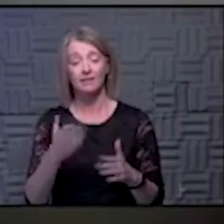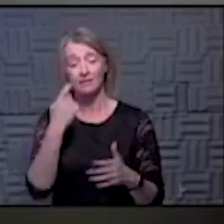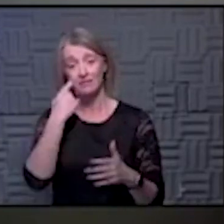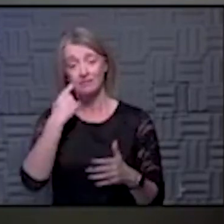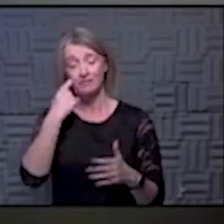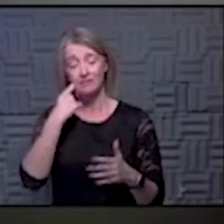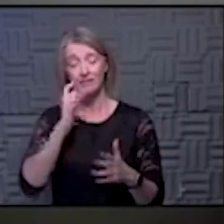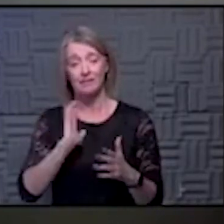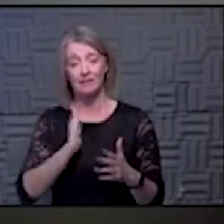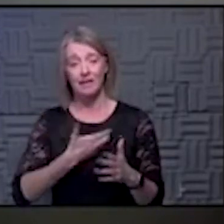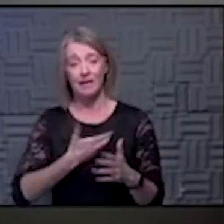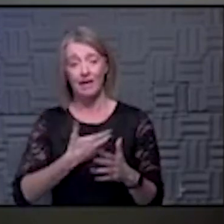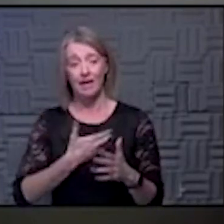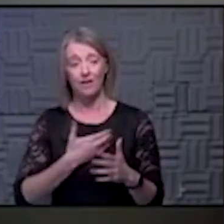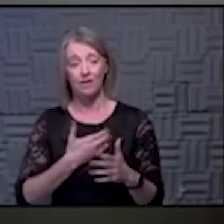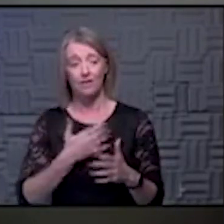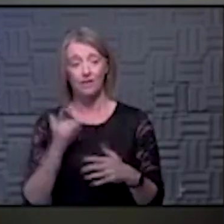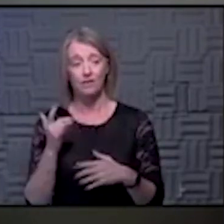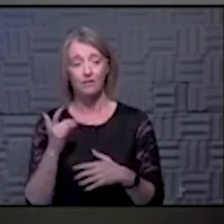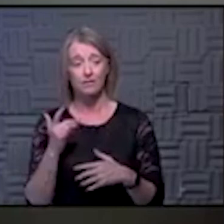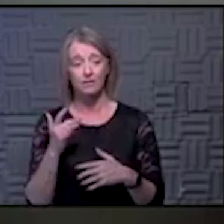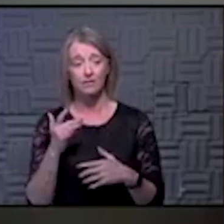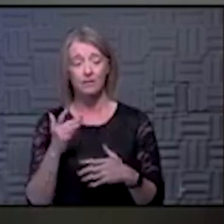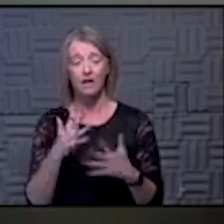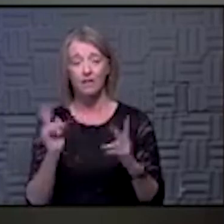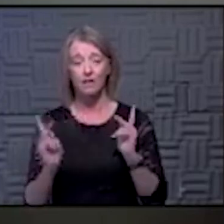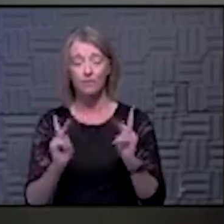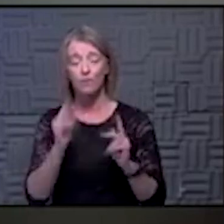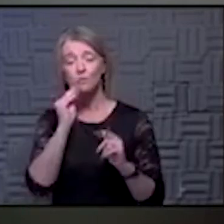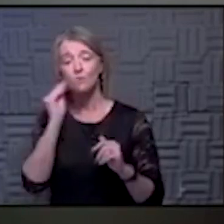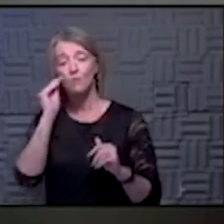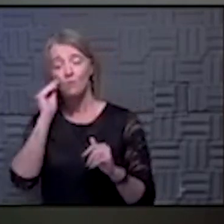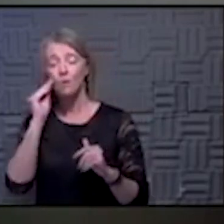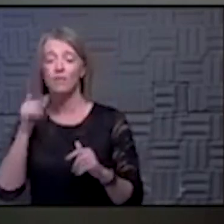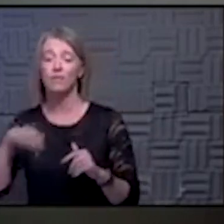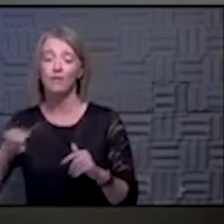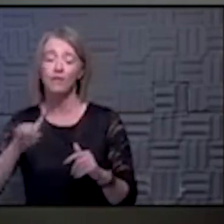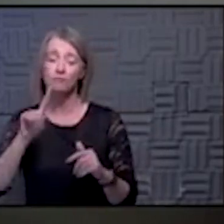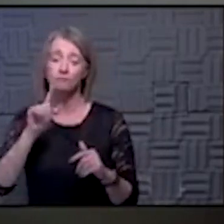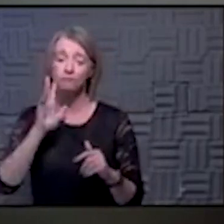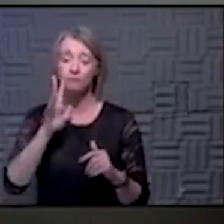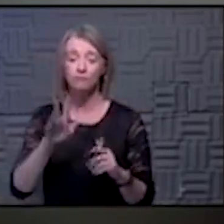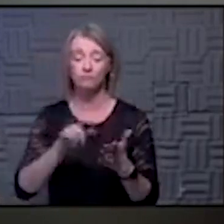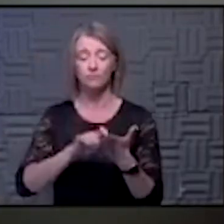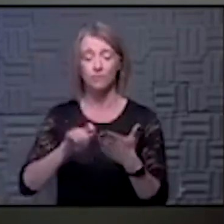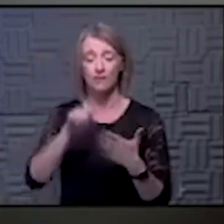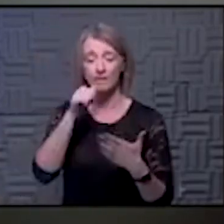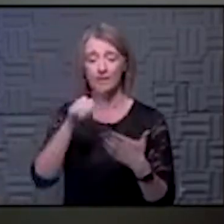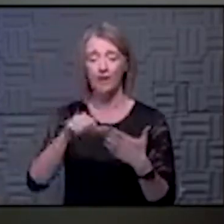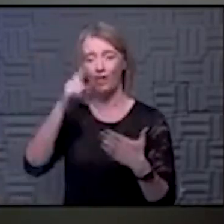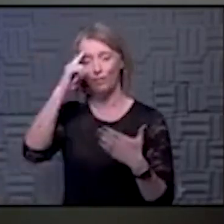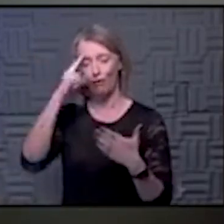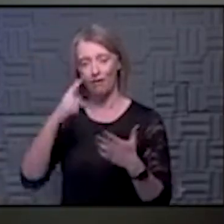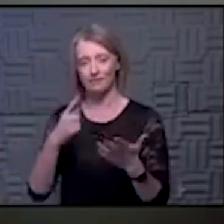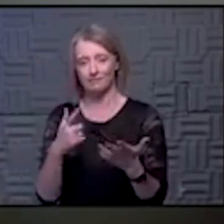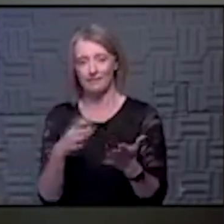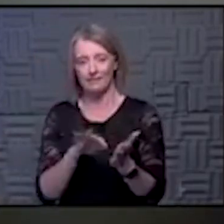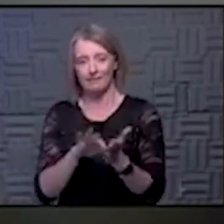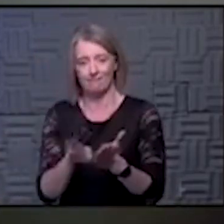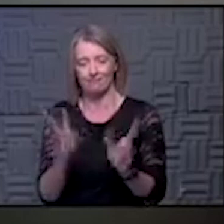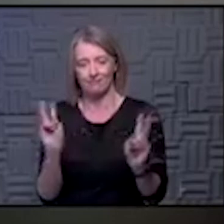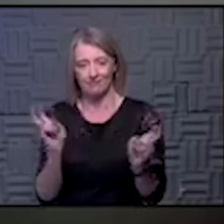recently during our deployments that a lot of folks wrote home, and it definitely shows the thought, because it takes that time,